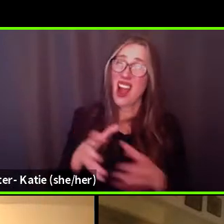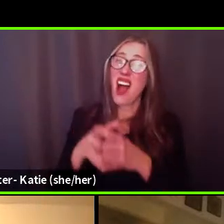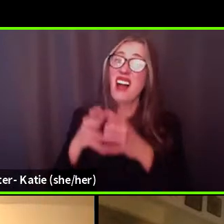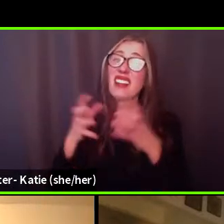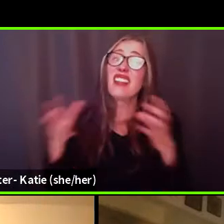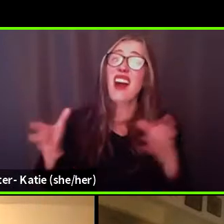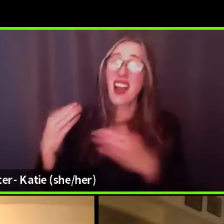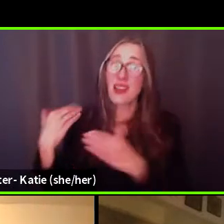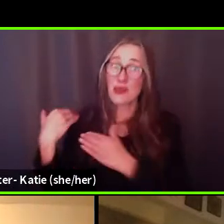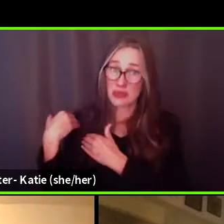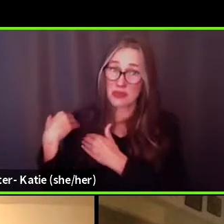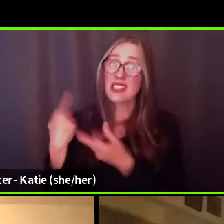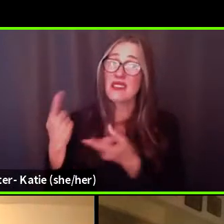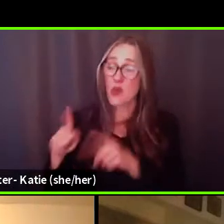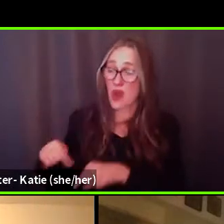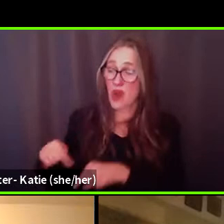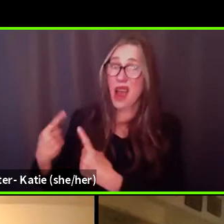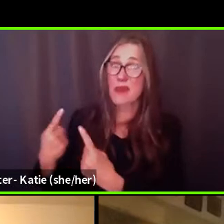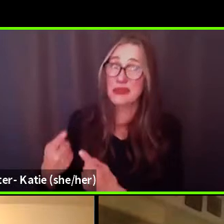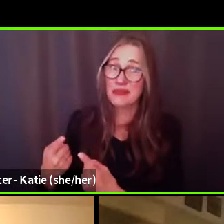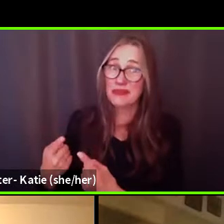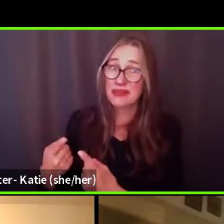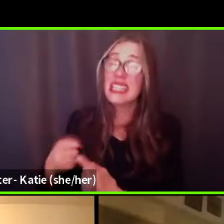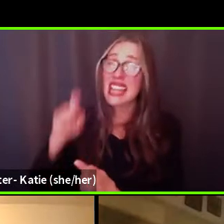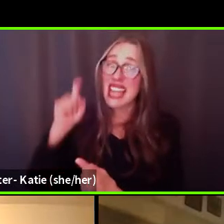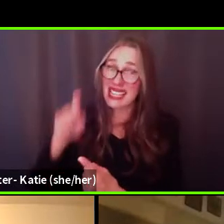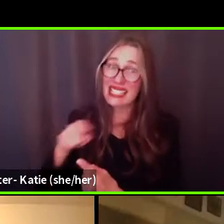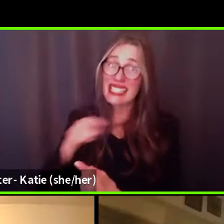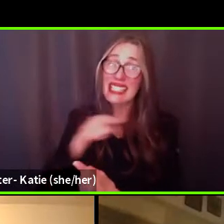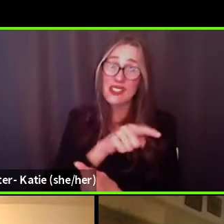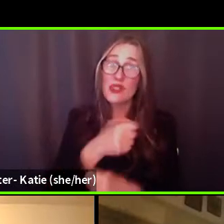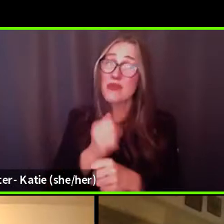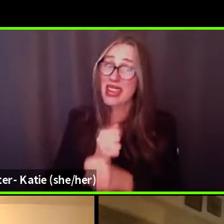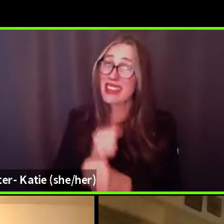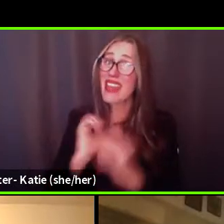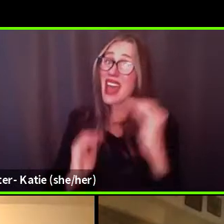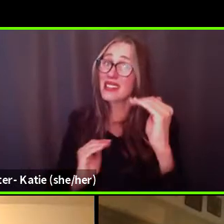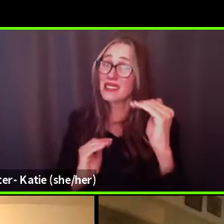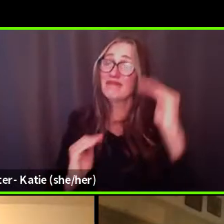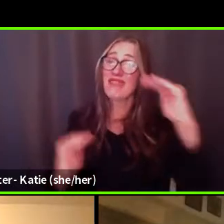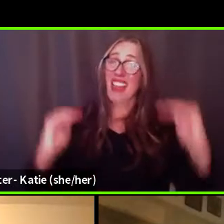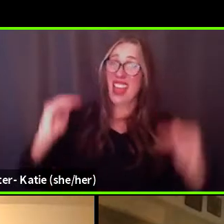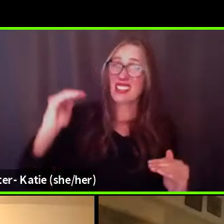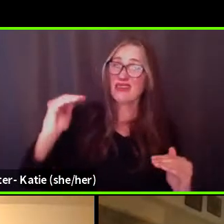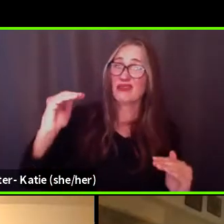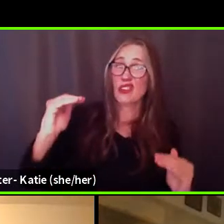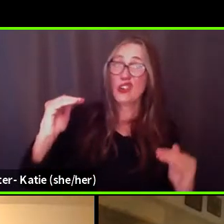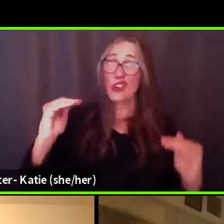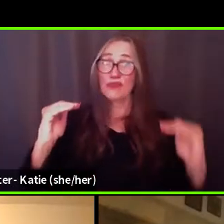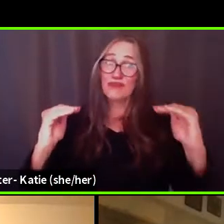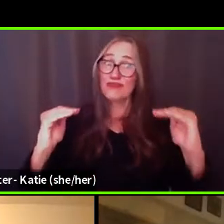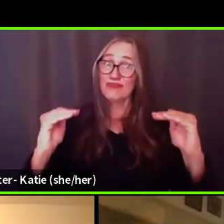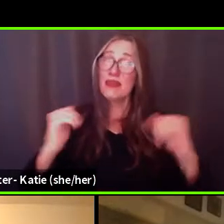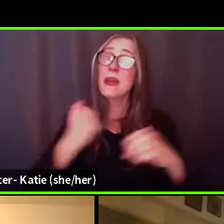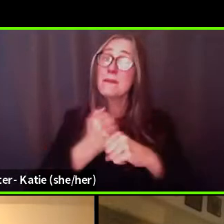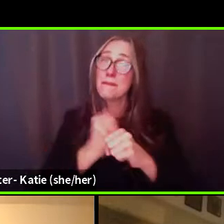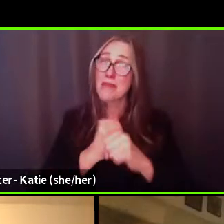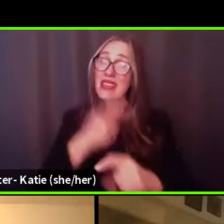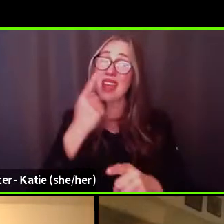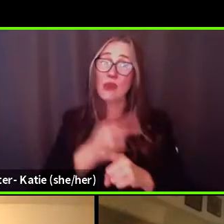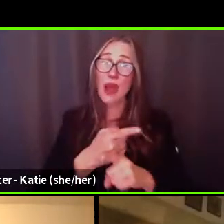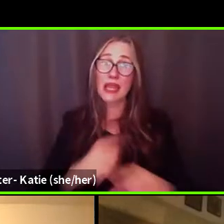the in the last sort of interaction that i had with osagi you know it becomes clear that these ideas are alive and well and particularly here in the bay